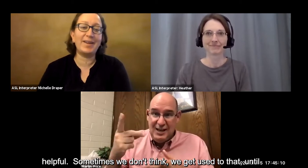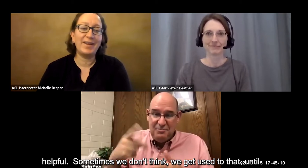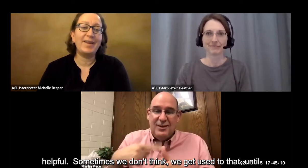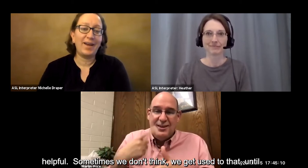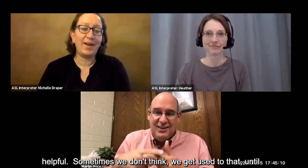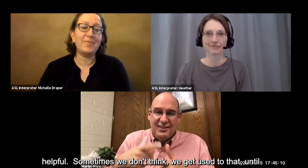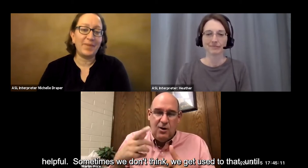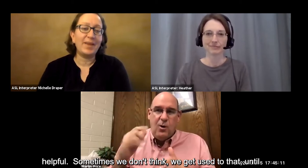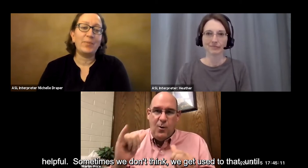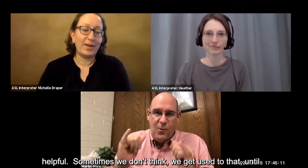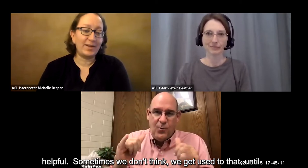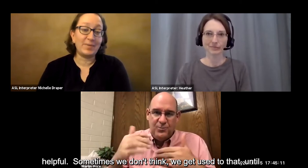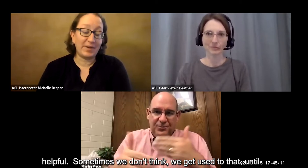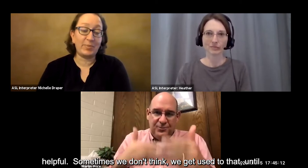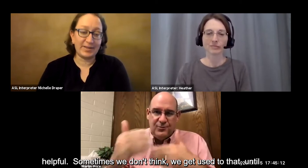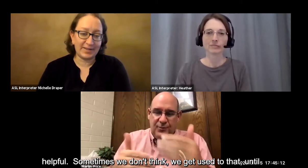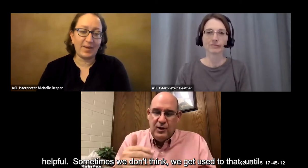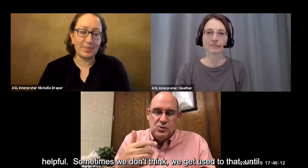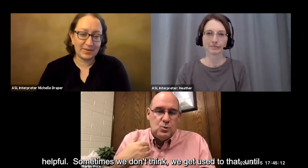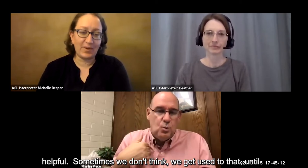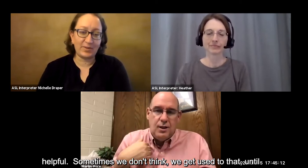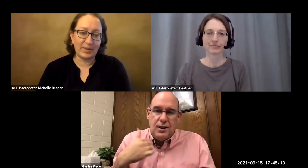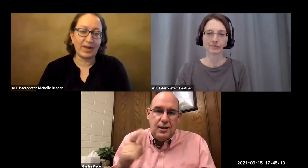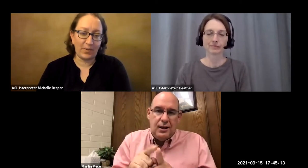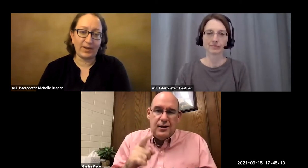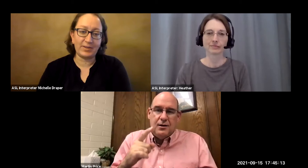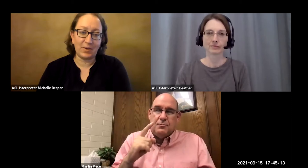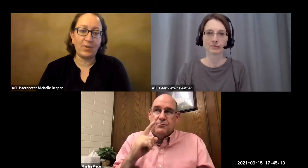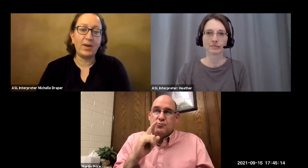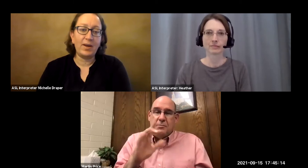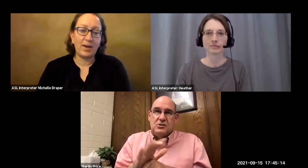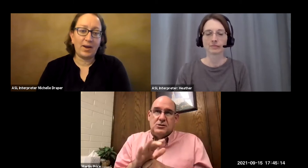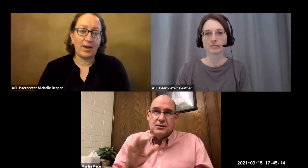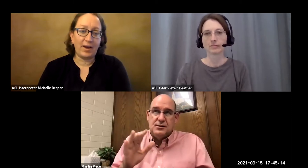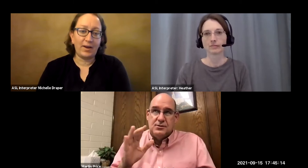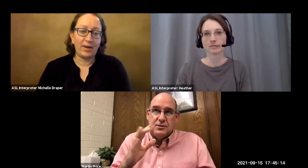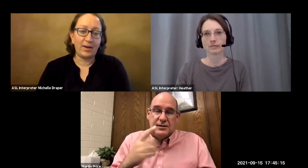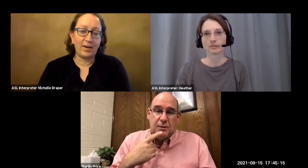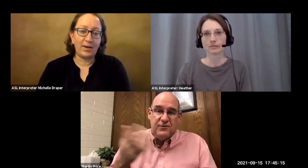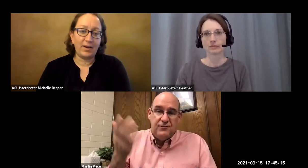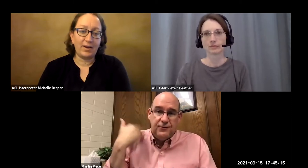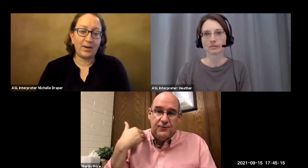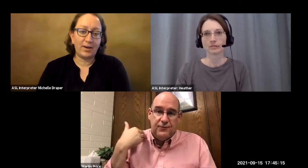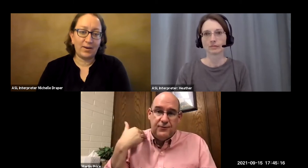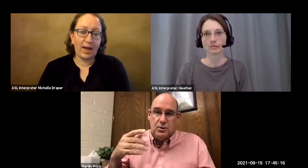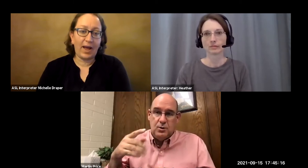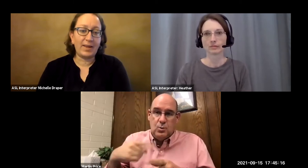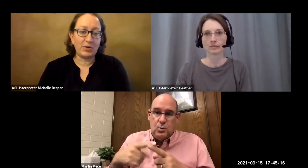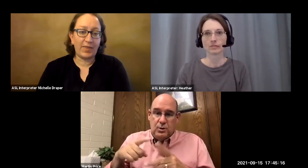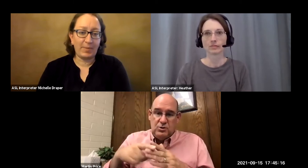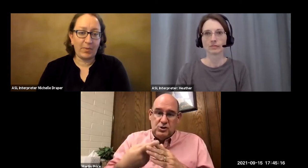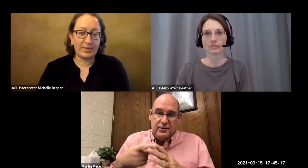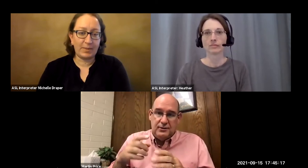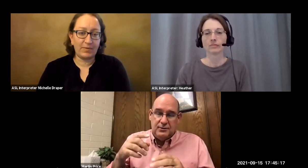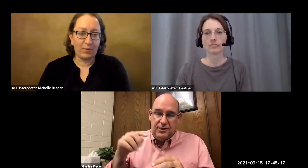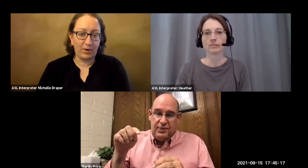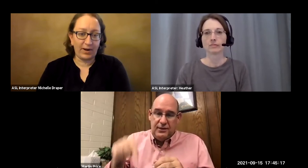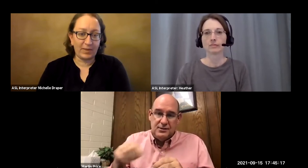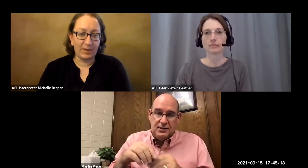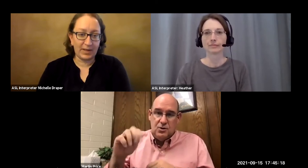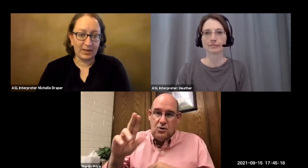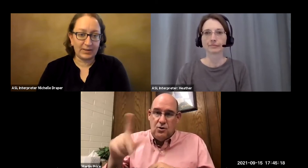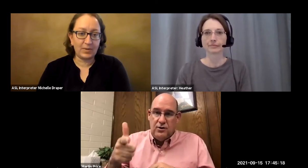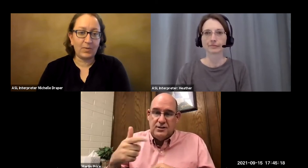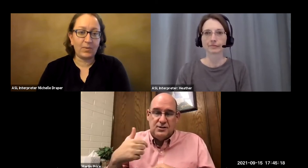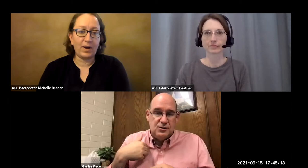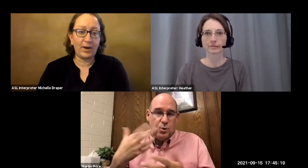used to that until somebody brings it up. So as we get going, so I'm trying to think about what we said before